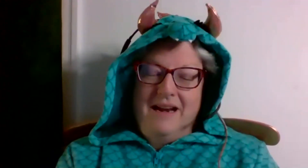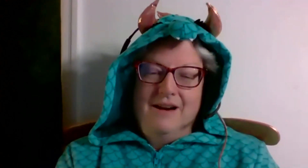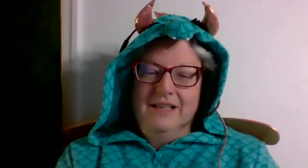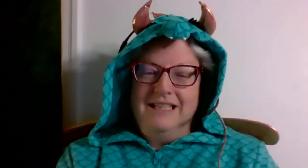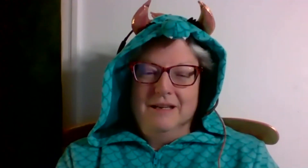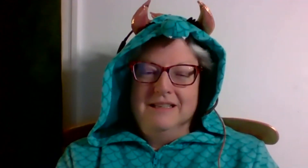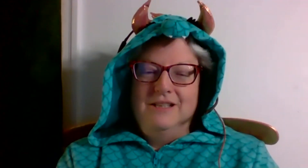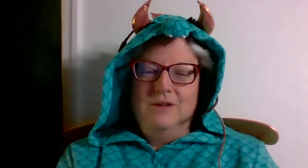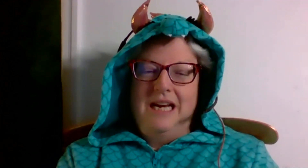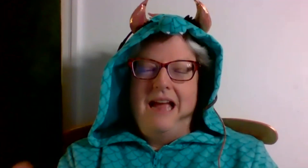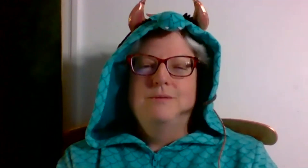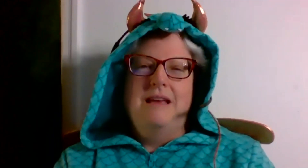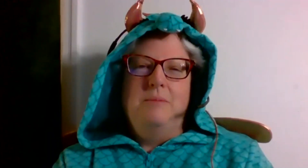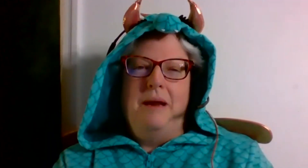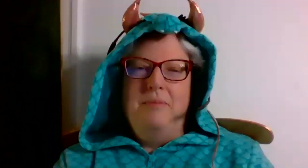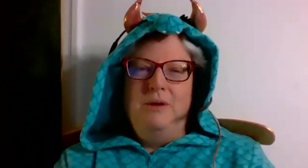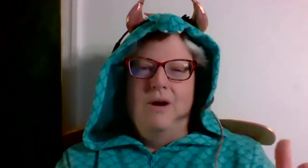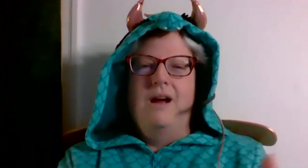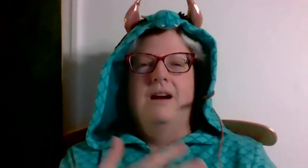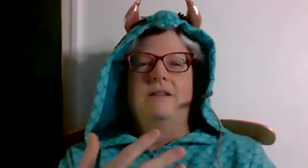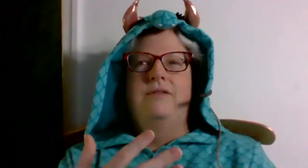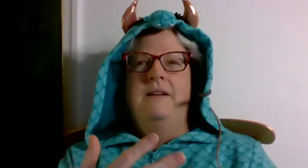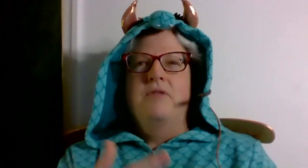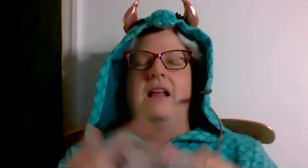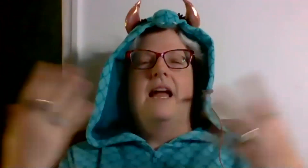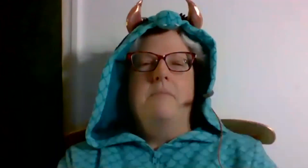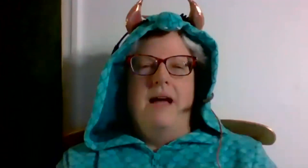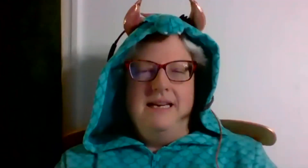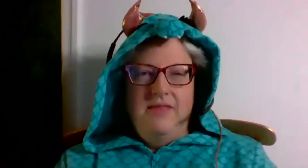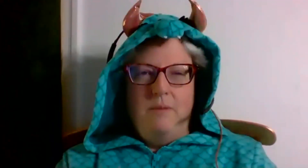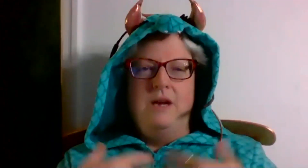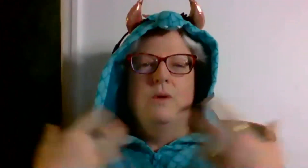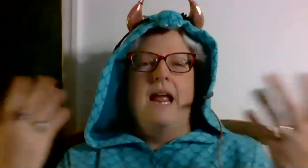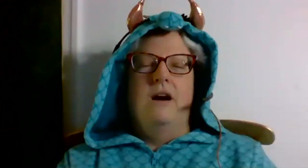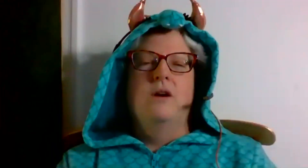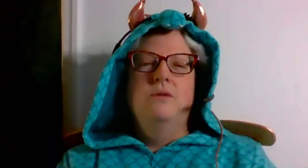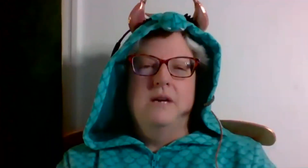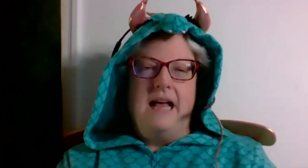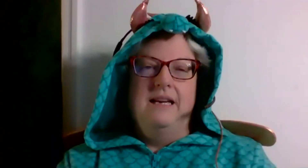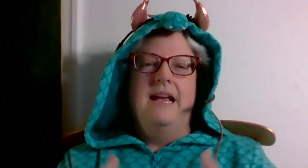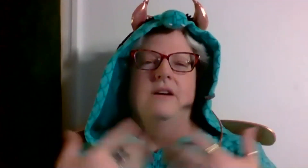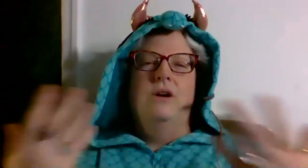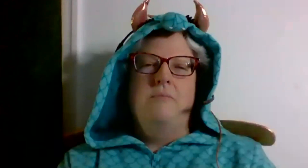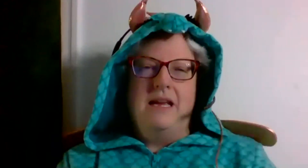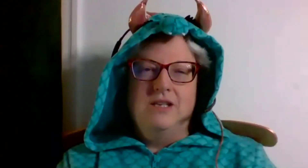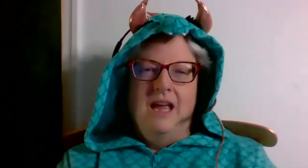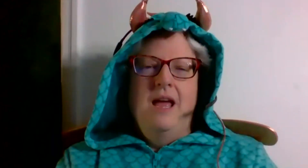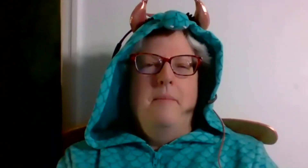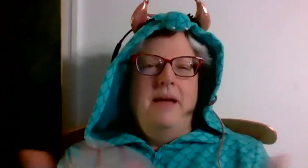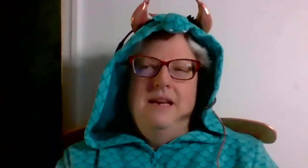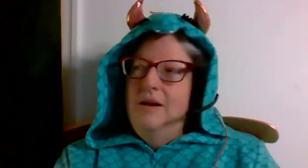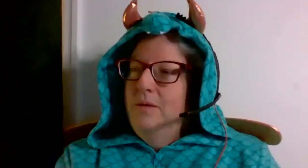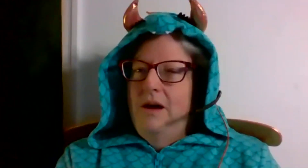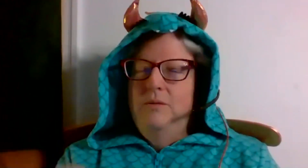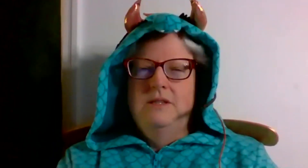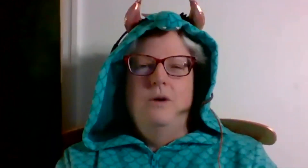excellent way not only to connect with other people who are of a like mind and that we create our own reality and our own magic,